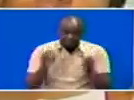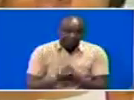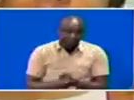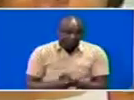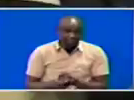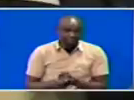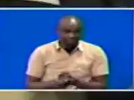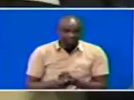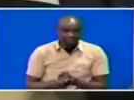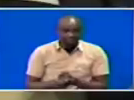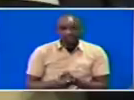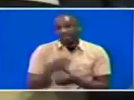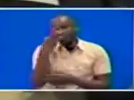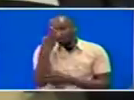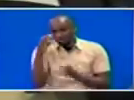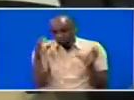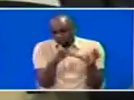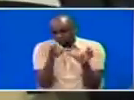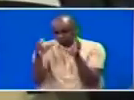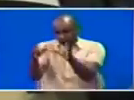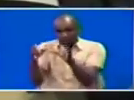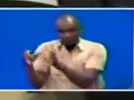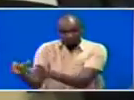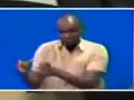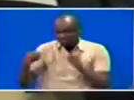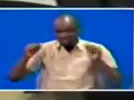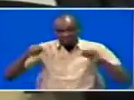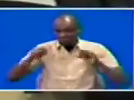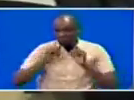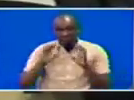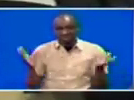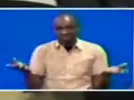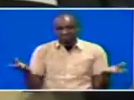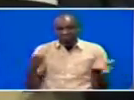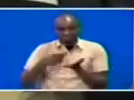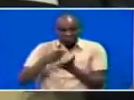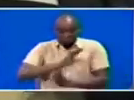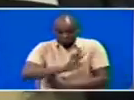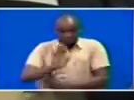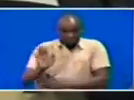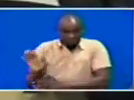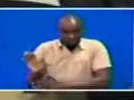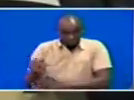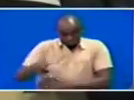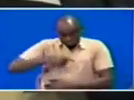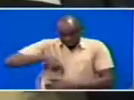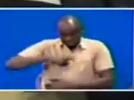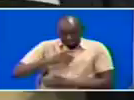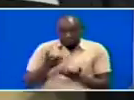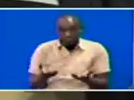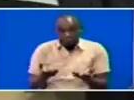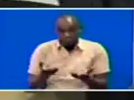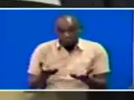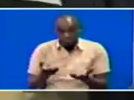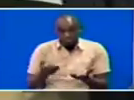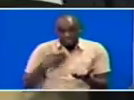be on strike. The three parties have not reached or concluded their discussions. We